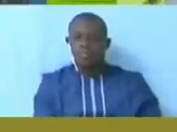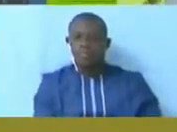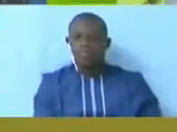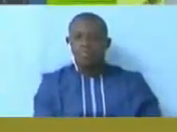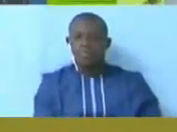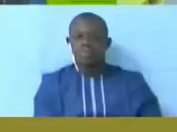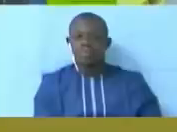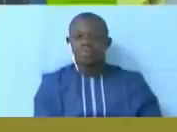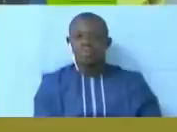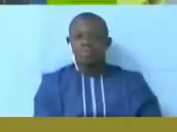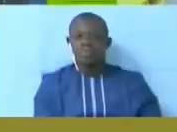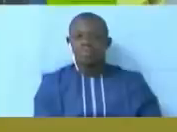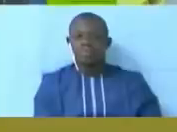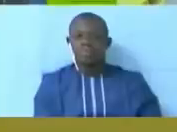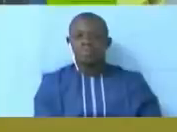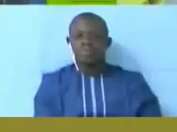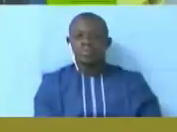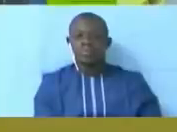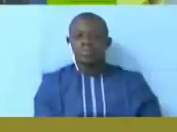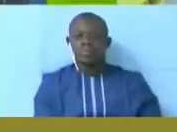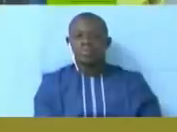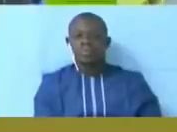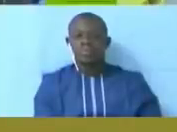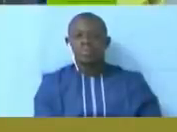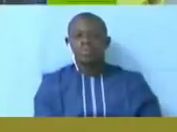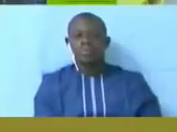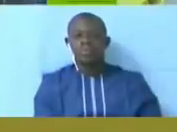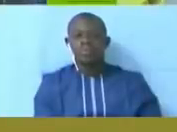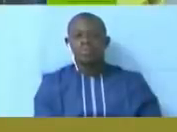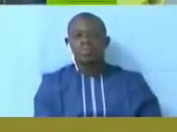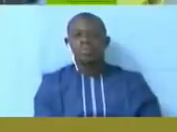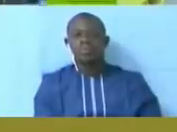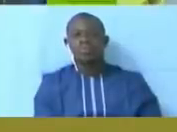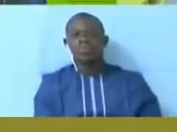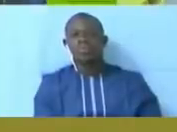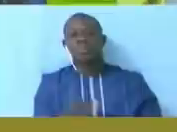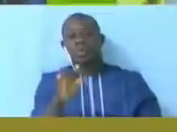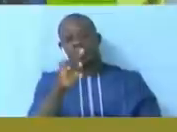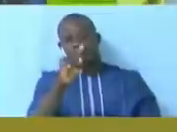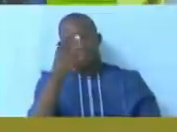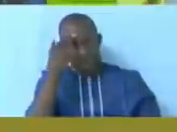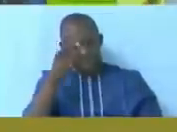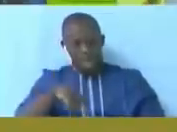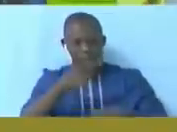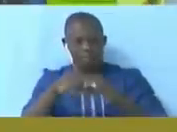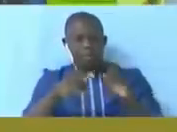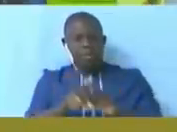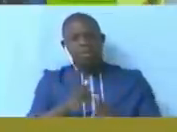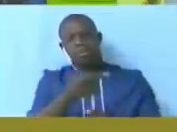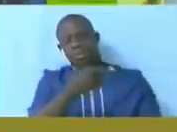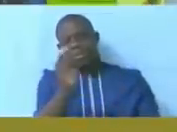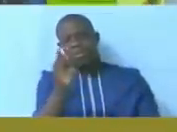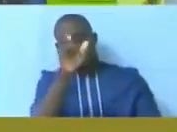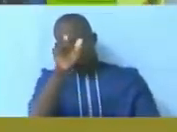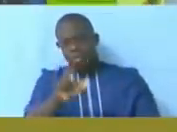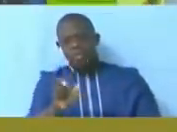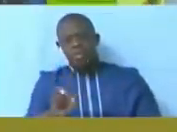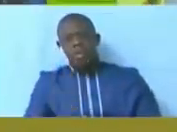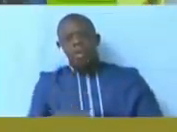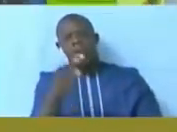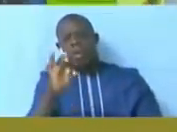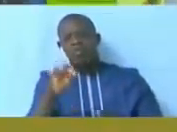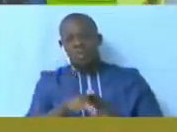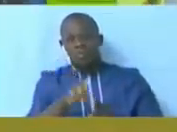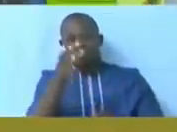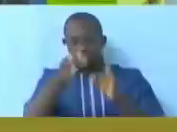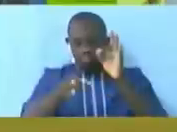mind that if not made out a prima facie case. Nite la mira lor, ite membe lore ni mu ni tu mi mu le nite me along ite nite